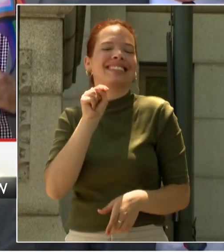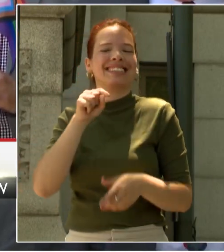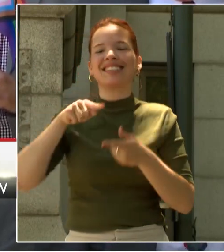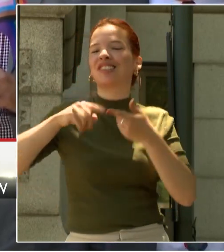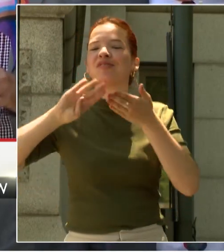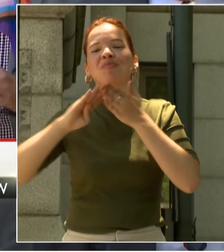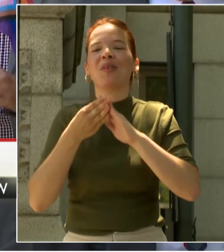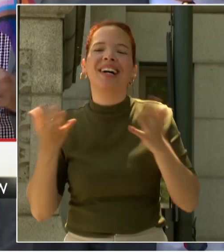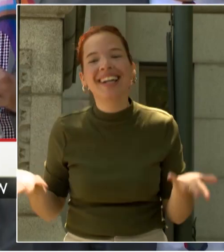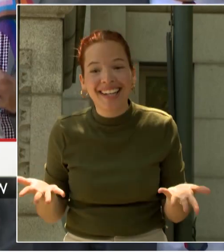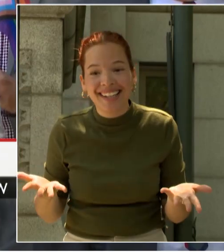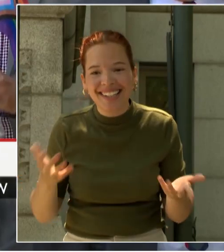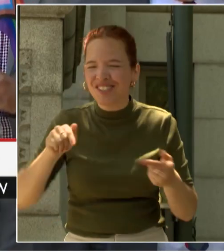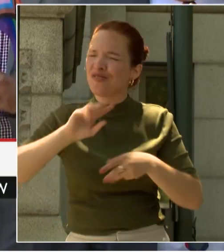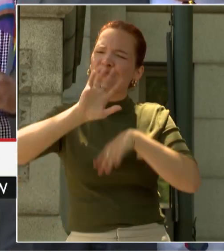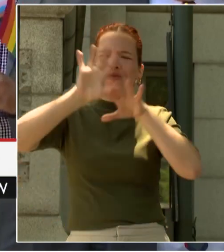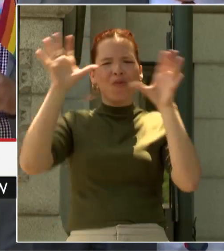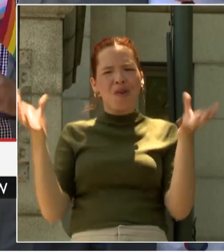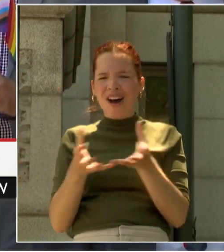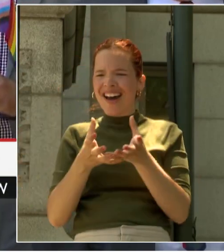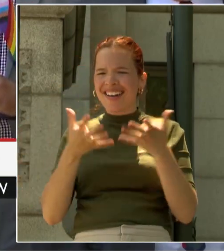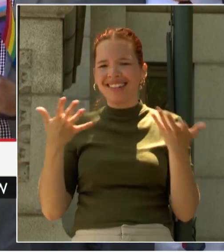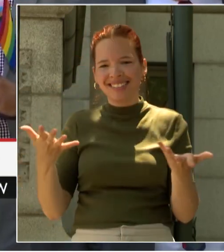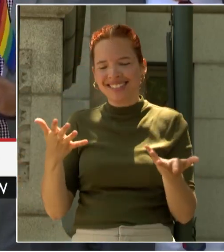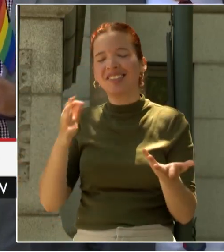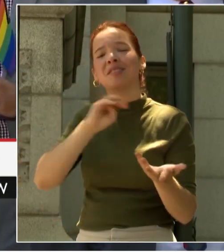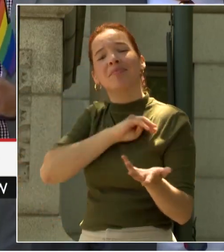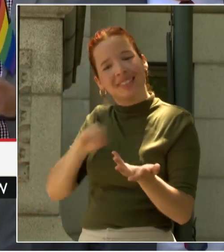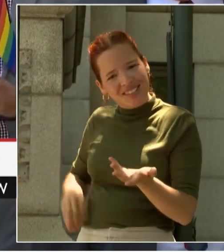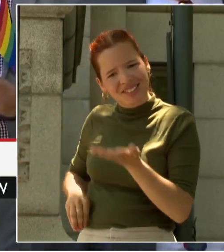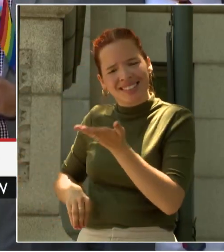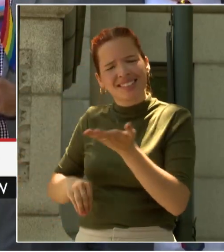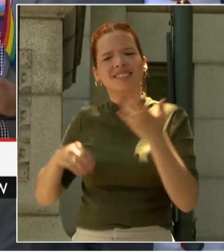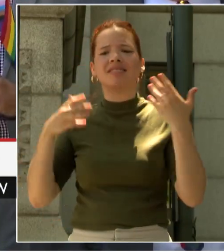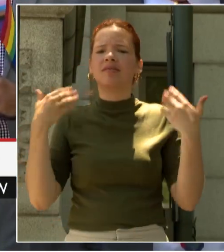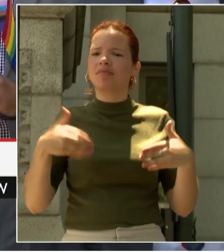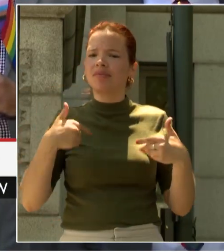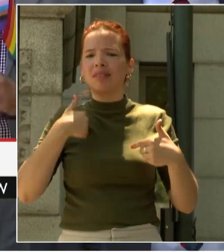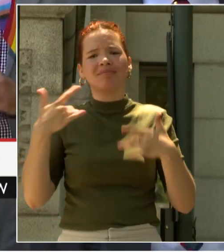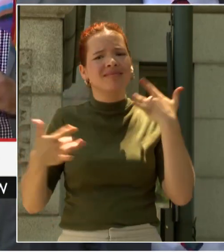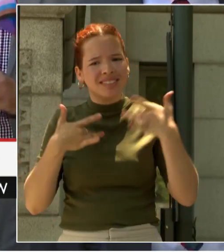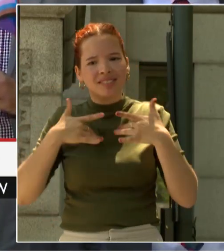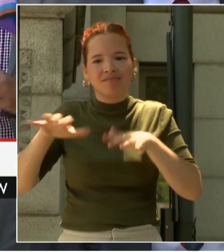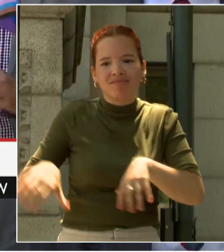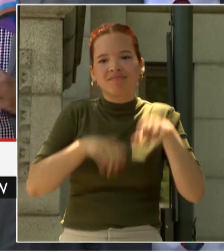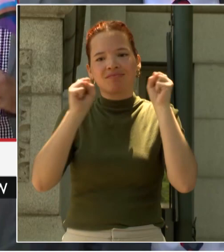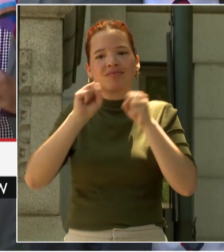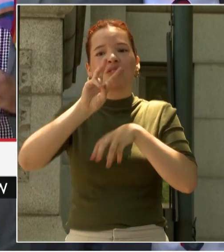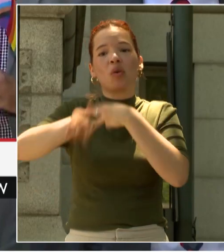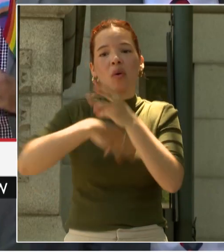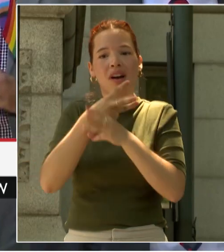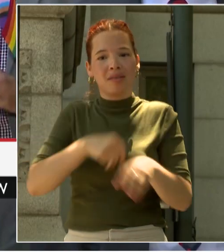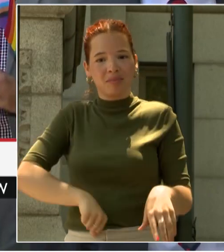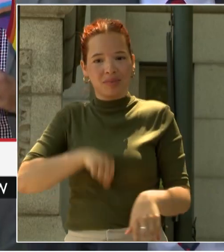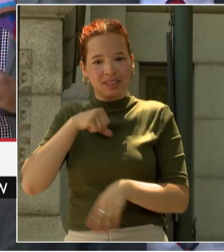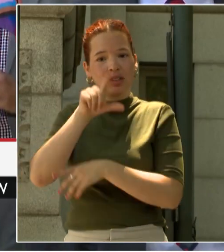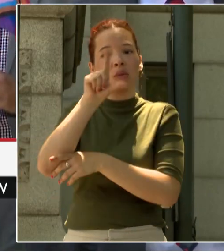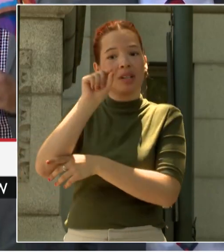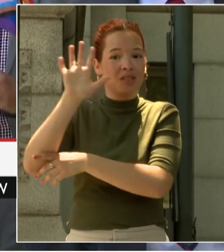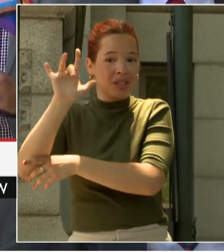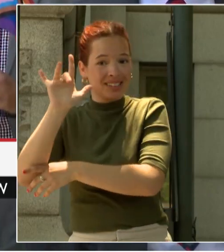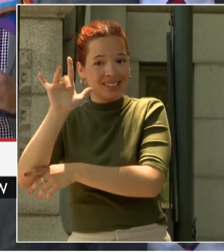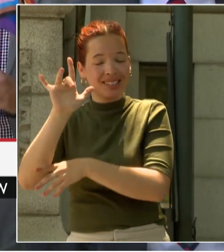one. And I am excited for us to host World Pride in 2025 and to showcase our